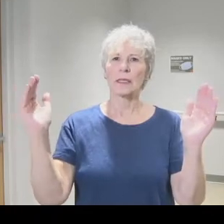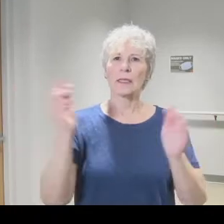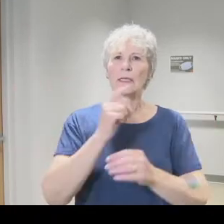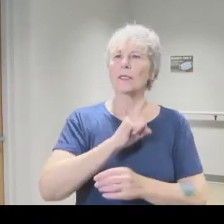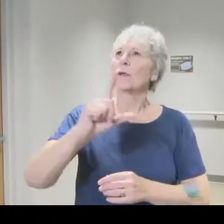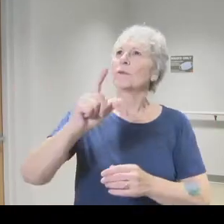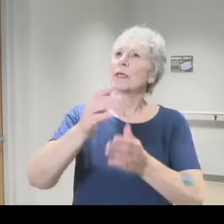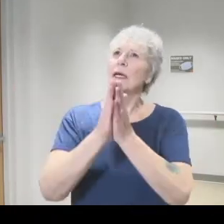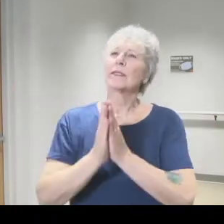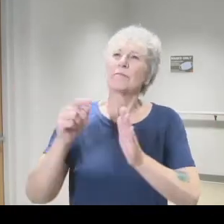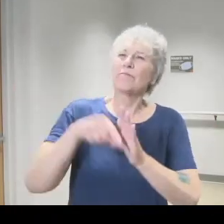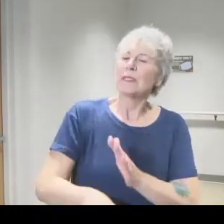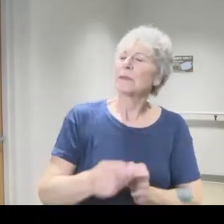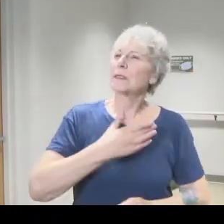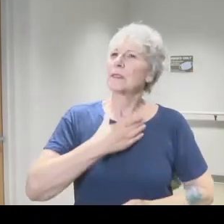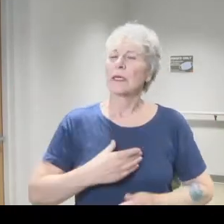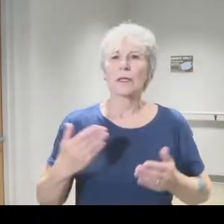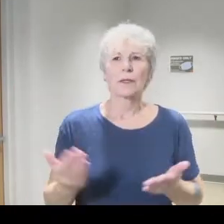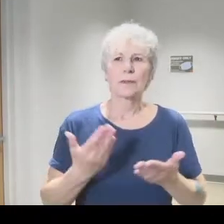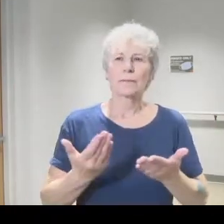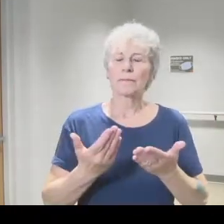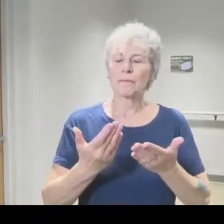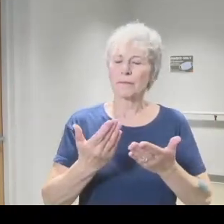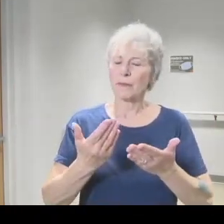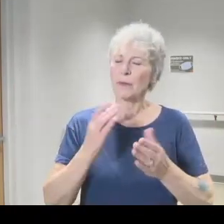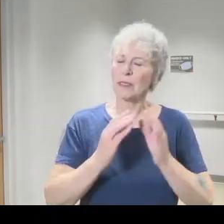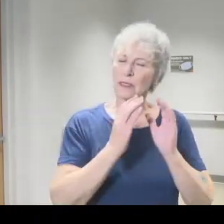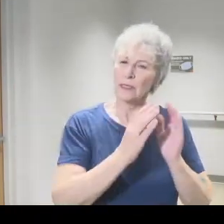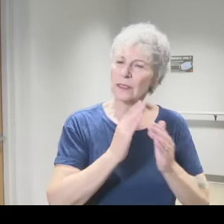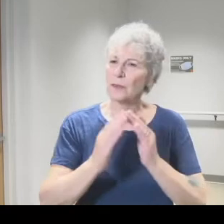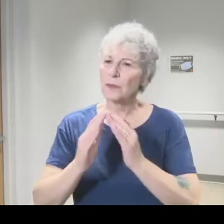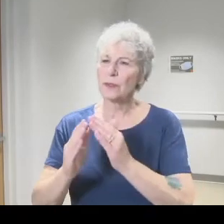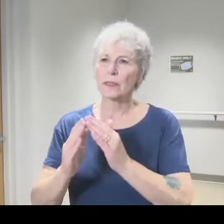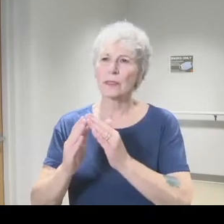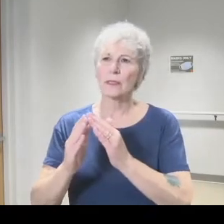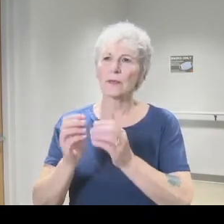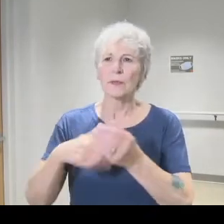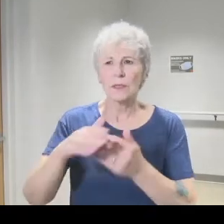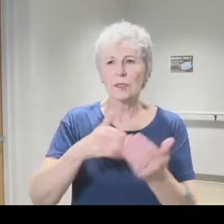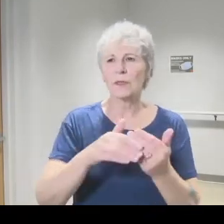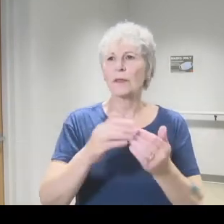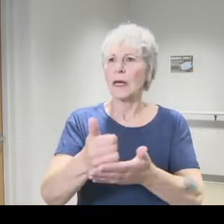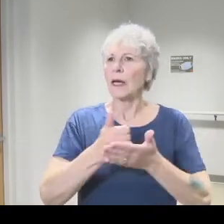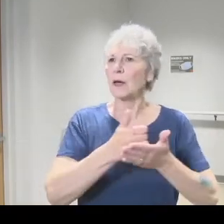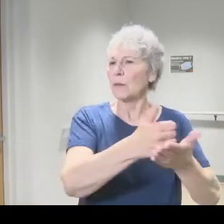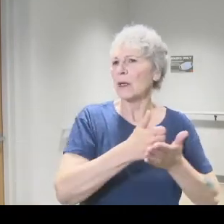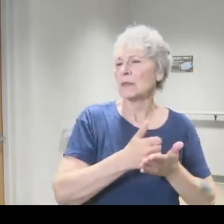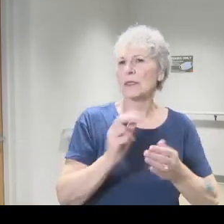that you deepen our desire here at the church to be in community with one another. God, help us to